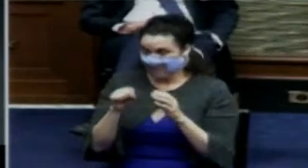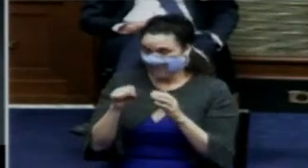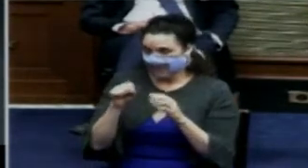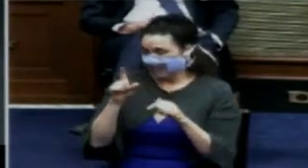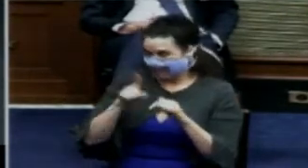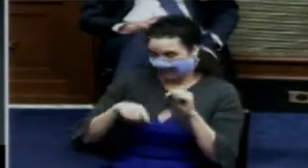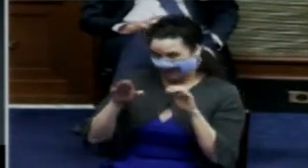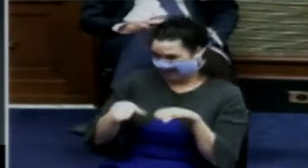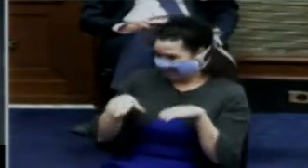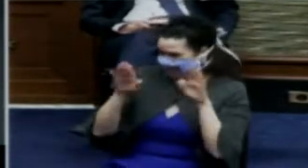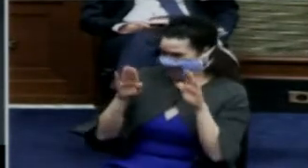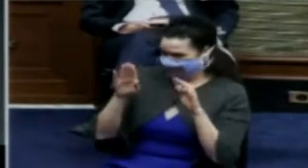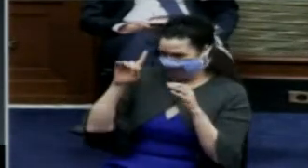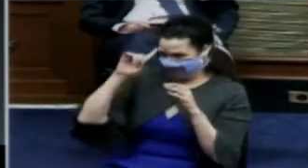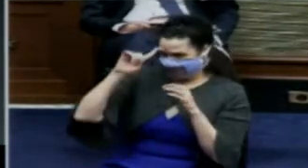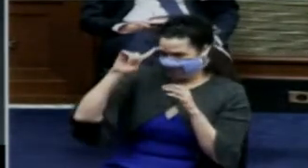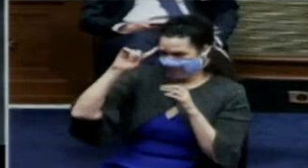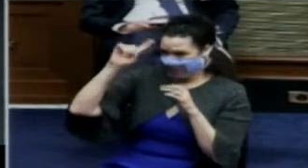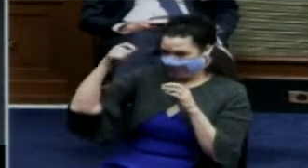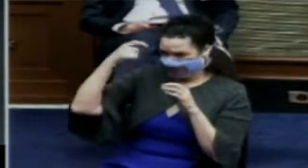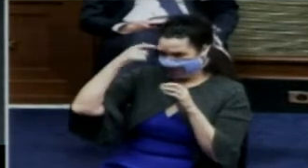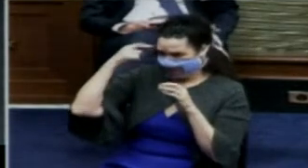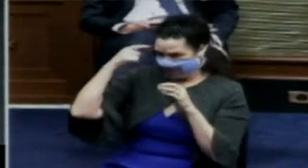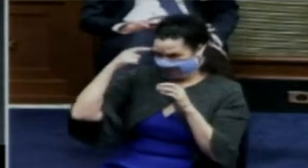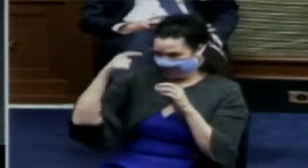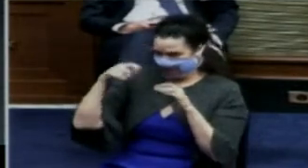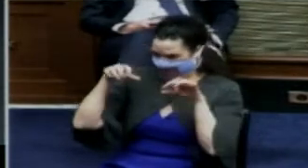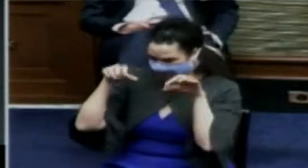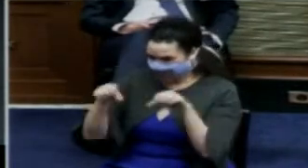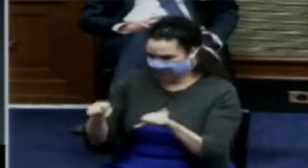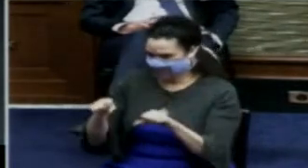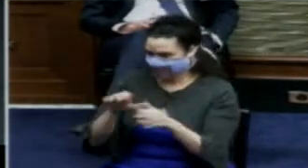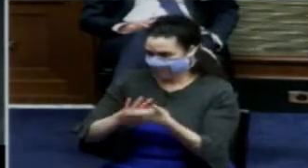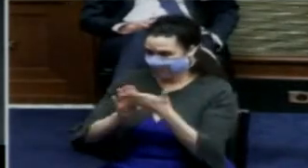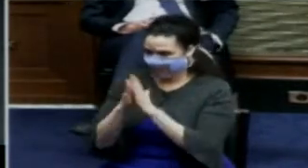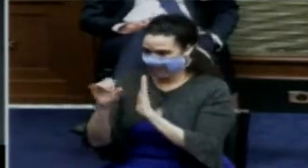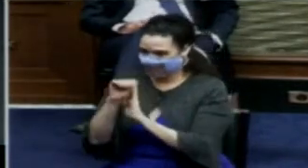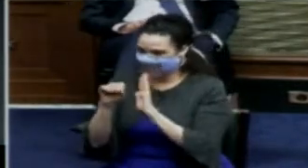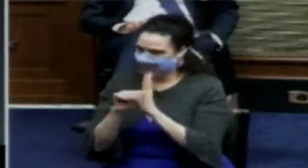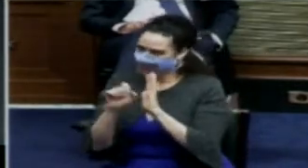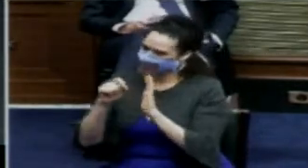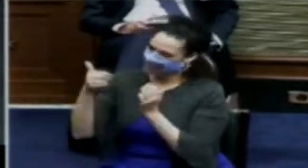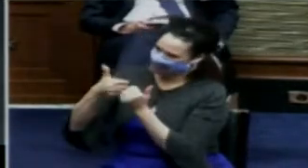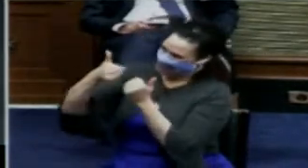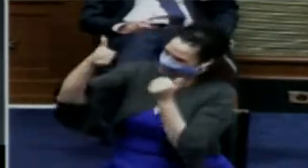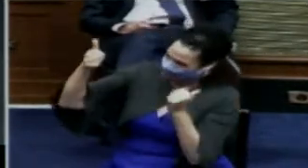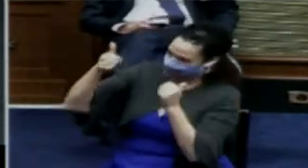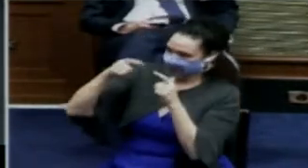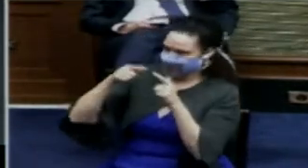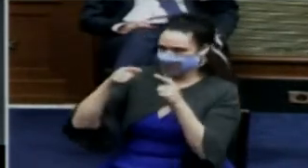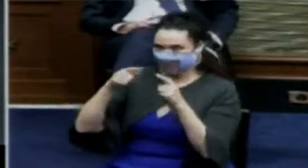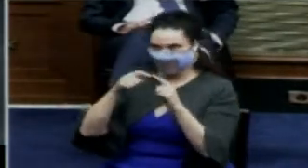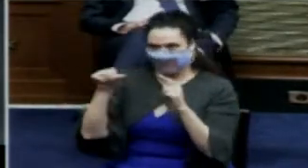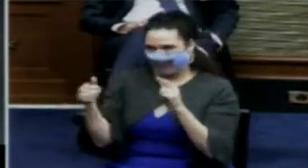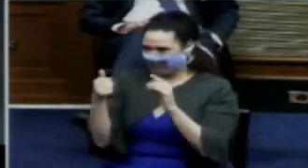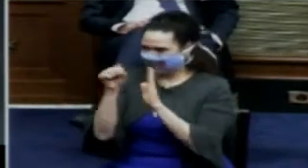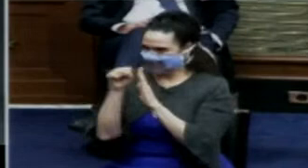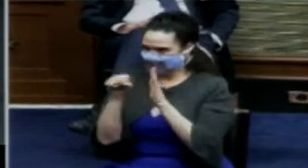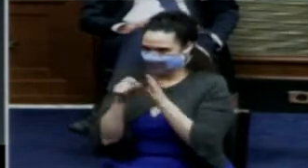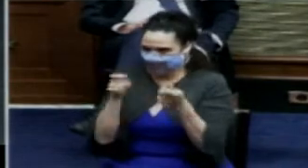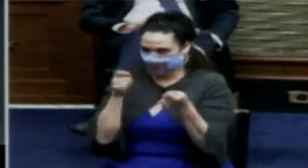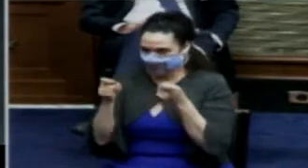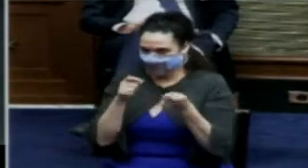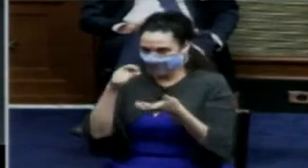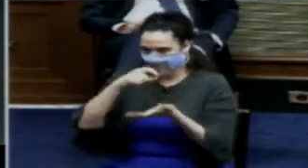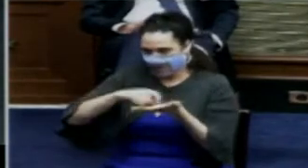republic, but expected to be a thriving federal city, separate from the control of any single state. Article